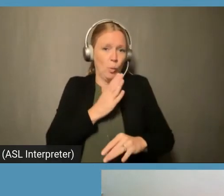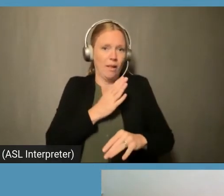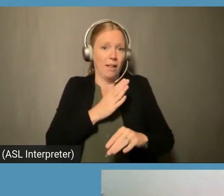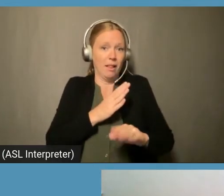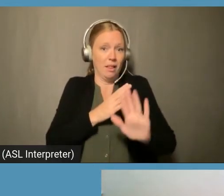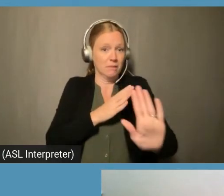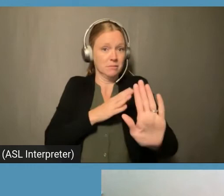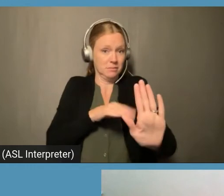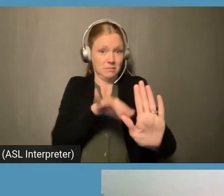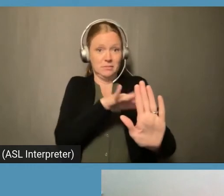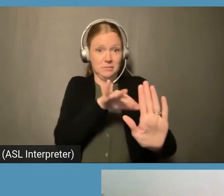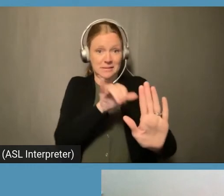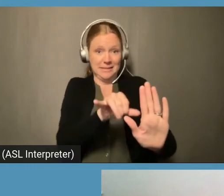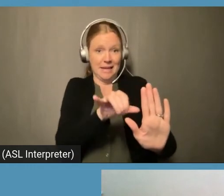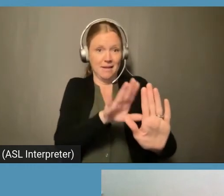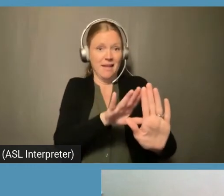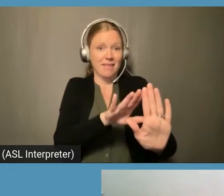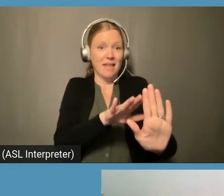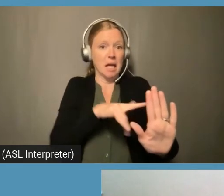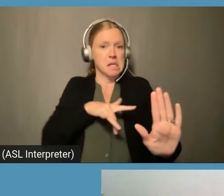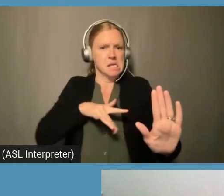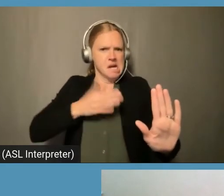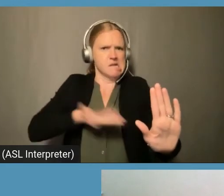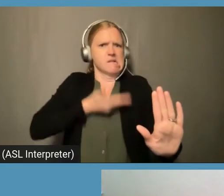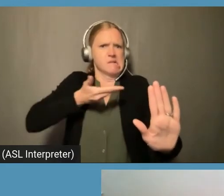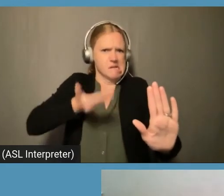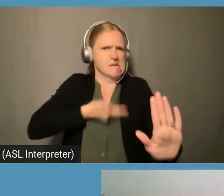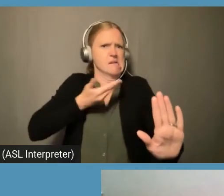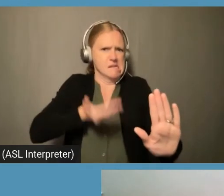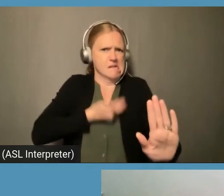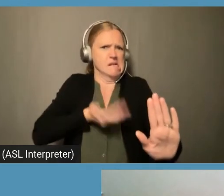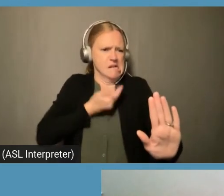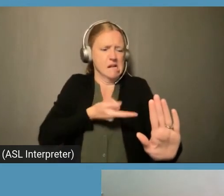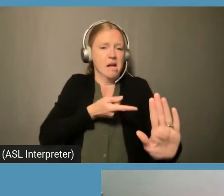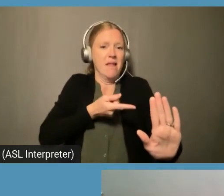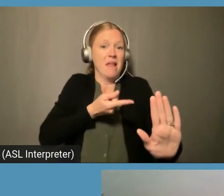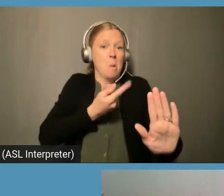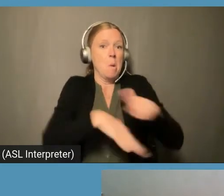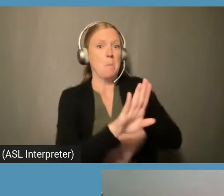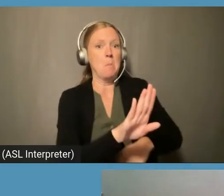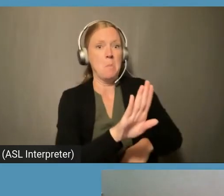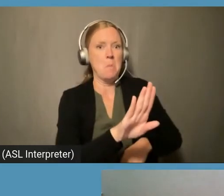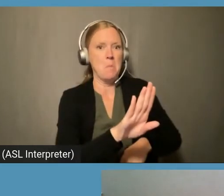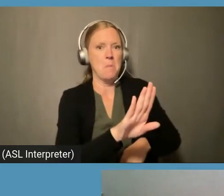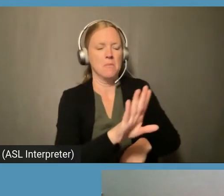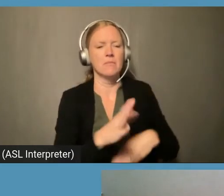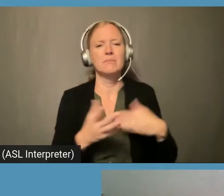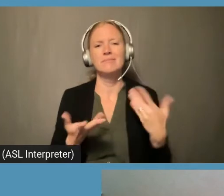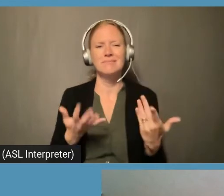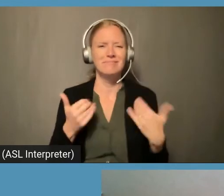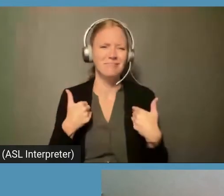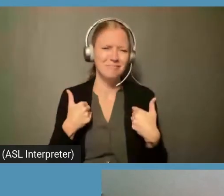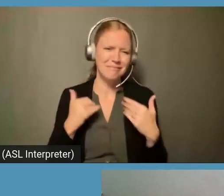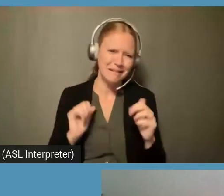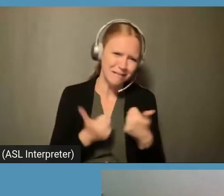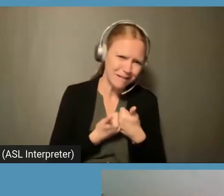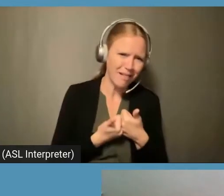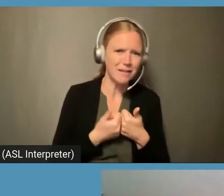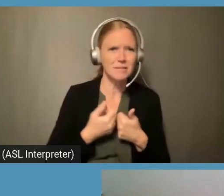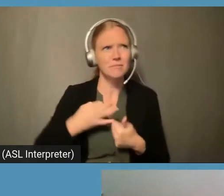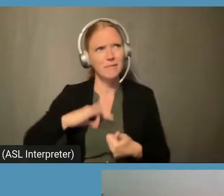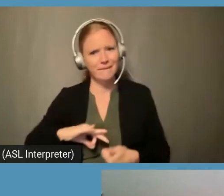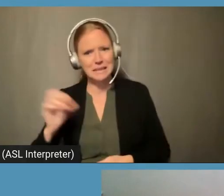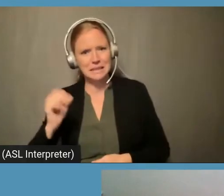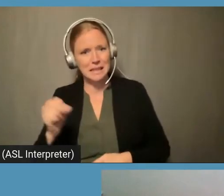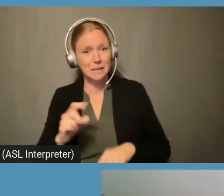just going to swap them out. That has its challenges and its benefits. And, when you're working